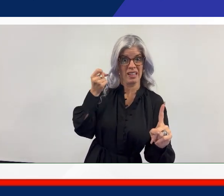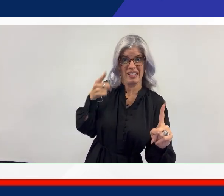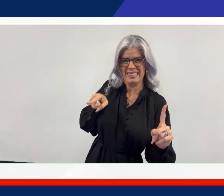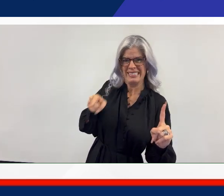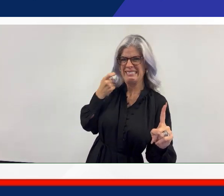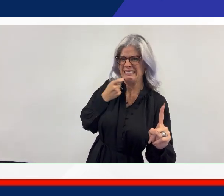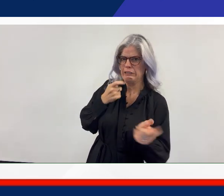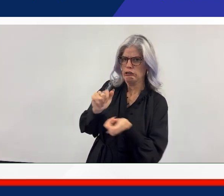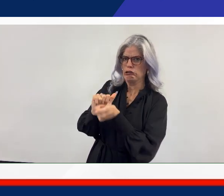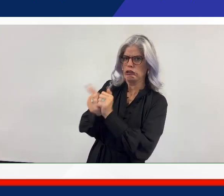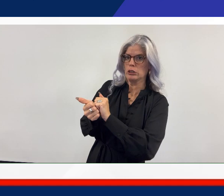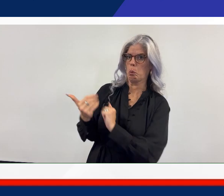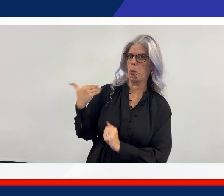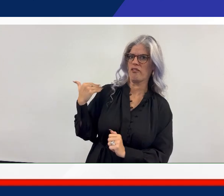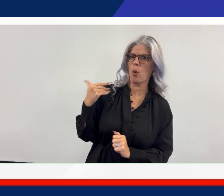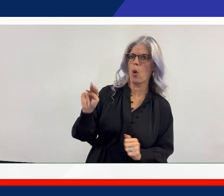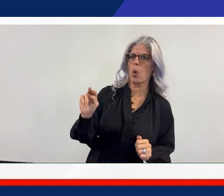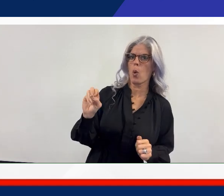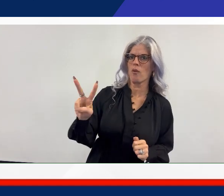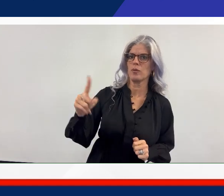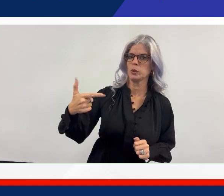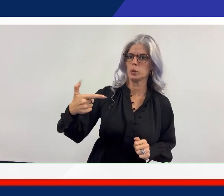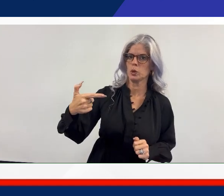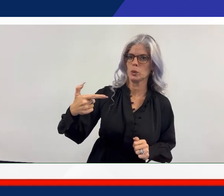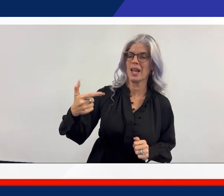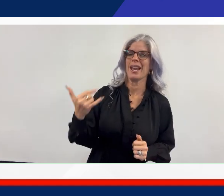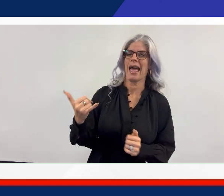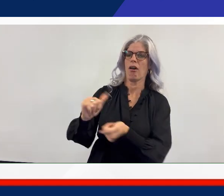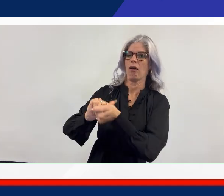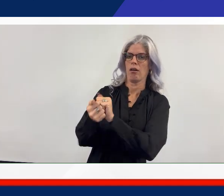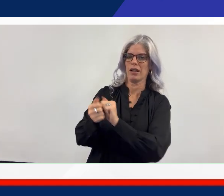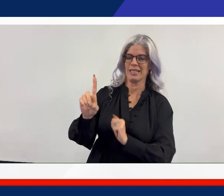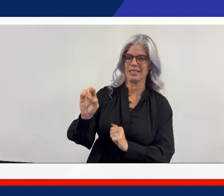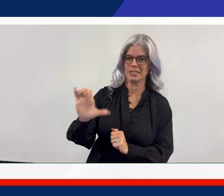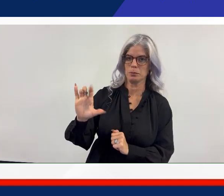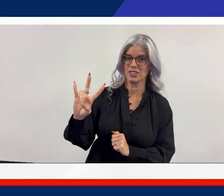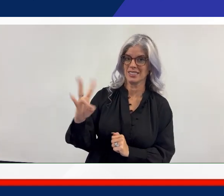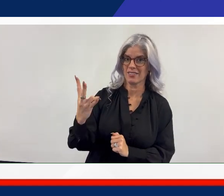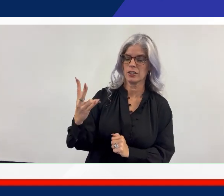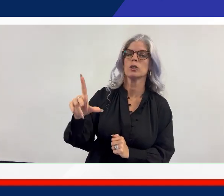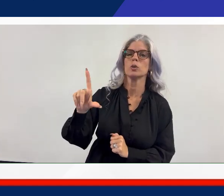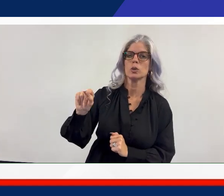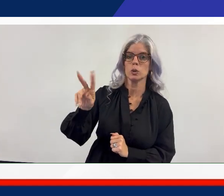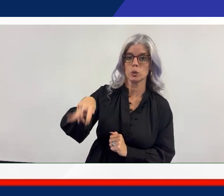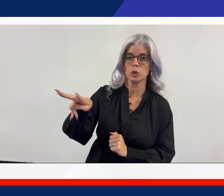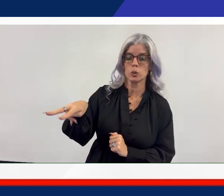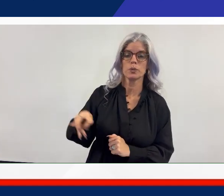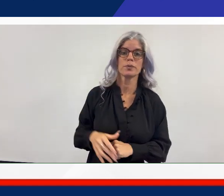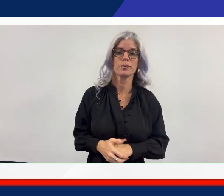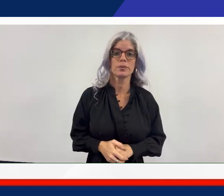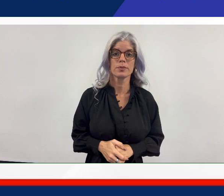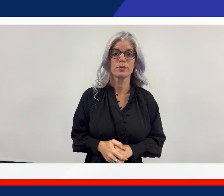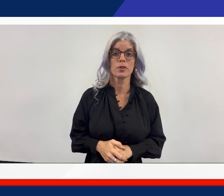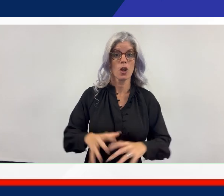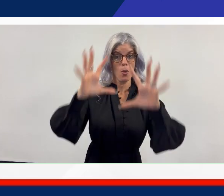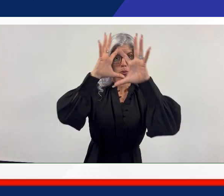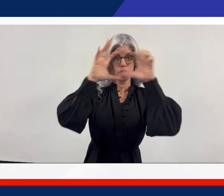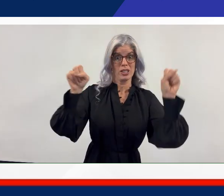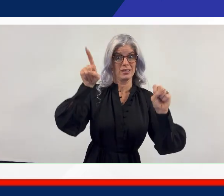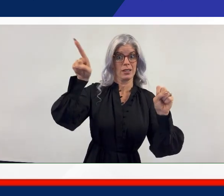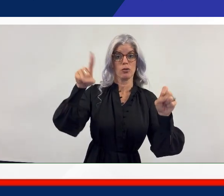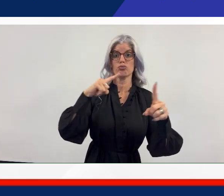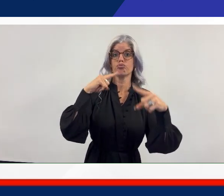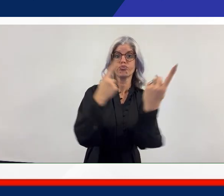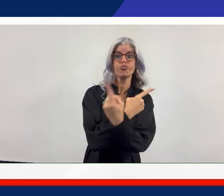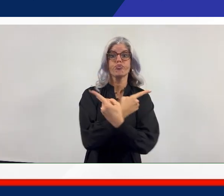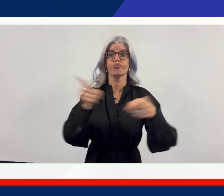of Requests for Public Assistance, or RPAs. The RPA needs to be submitted by January 6, 2022.